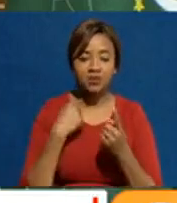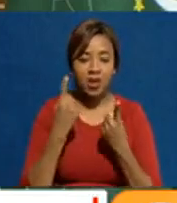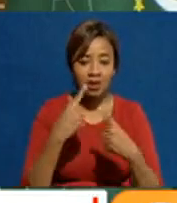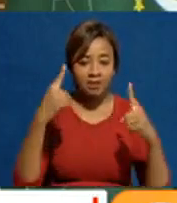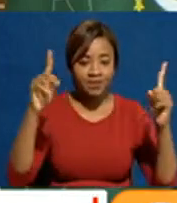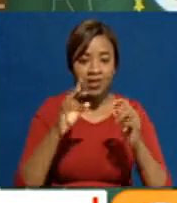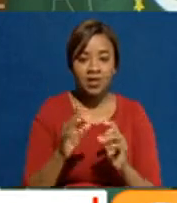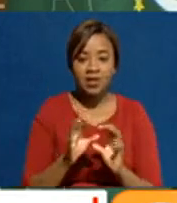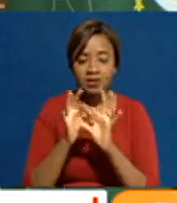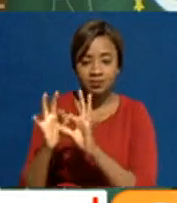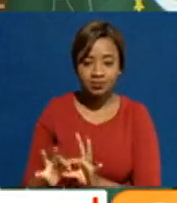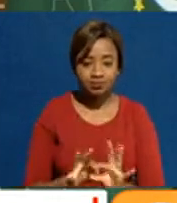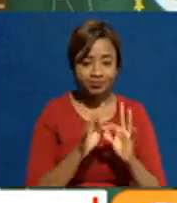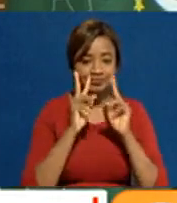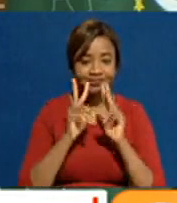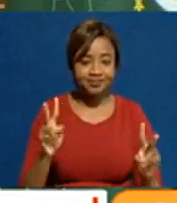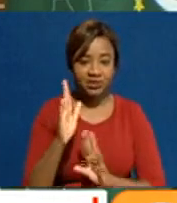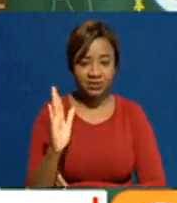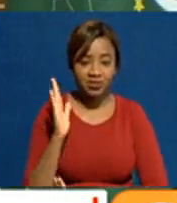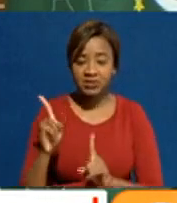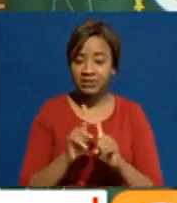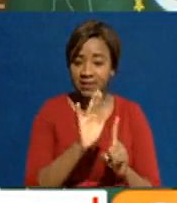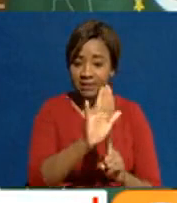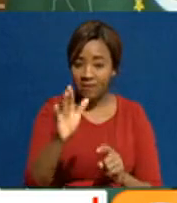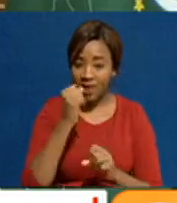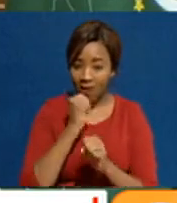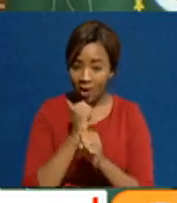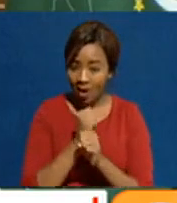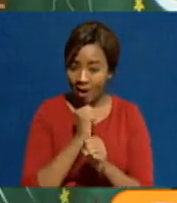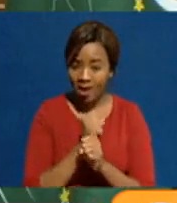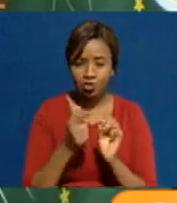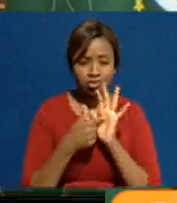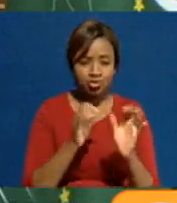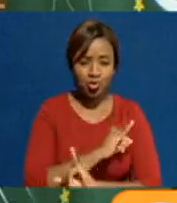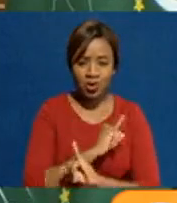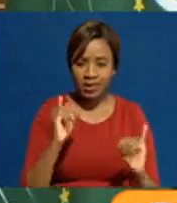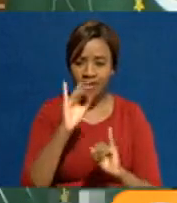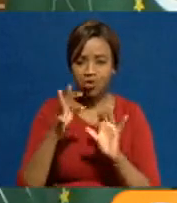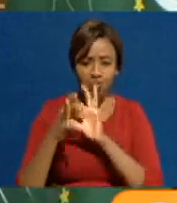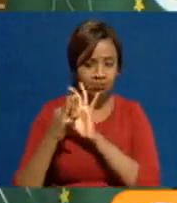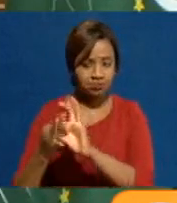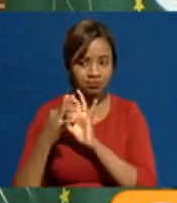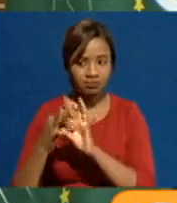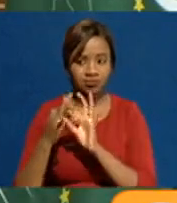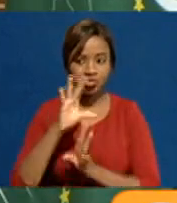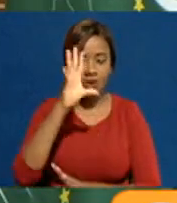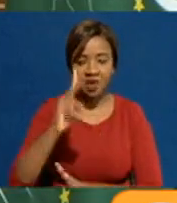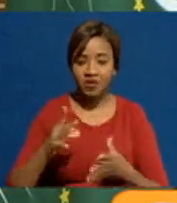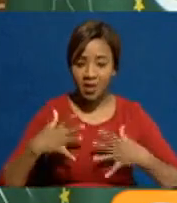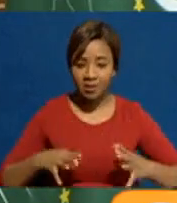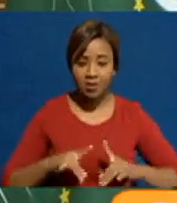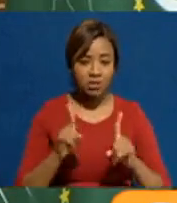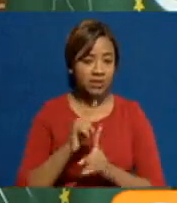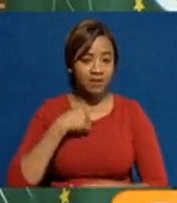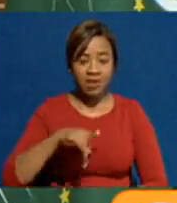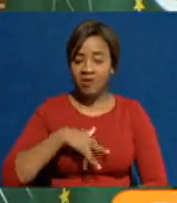and security. Your efforts eloquently demonstrates your loyalty to the people of Africa. I am proud